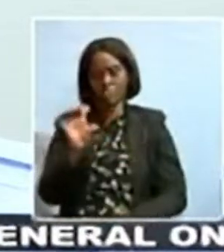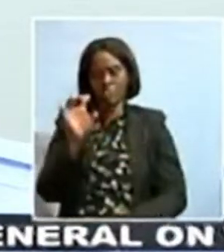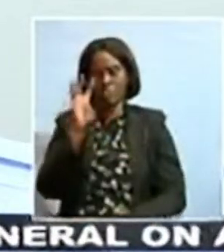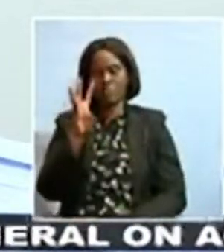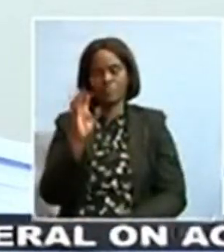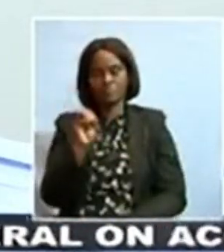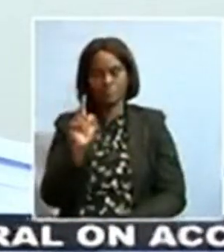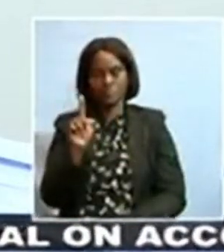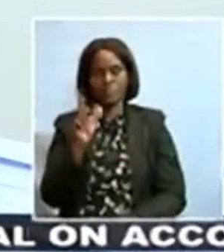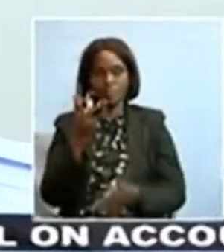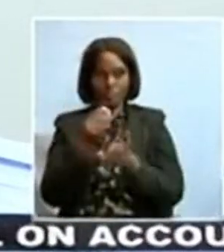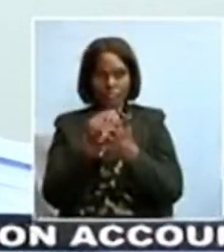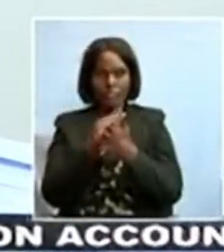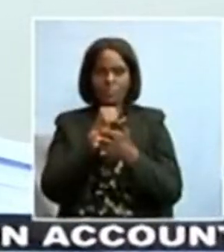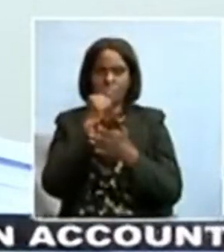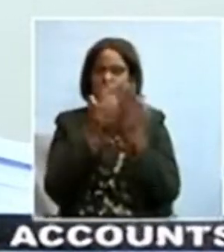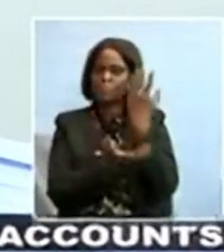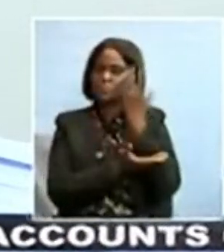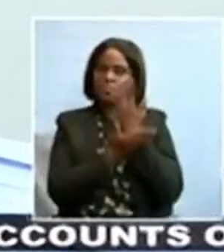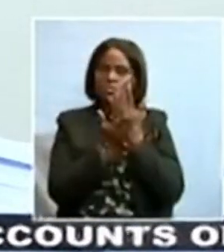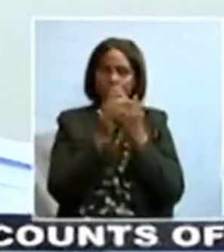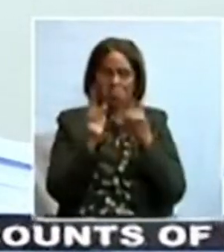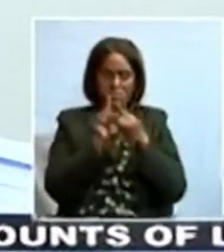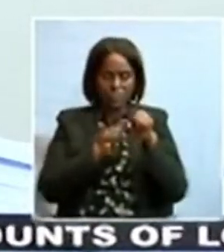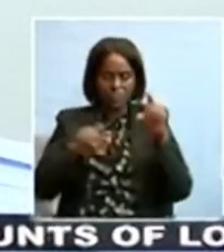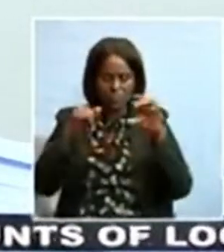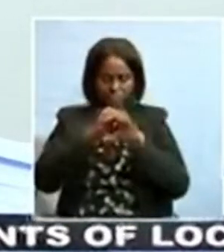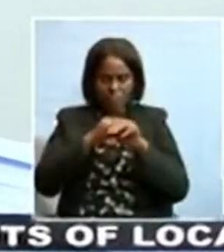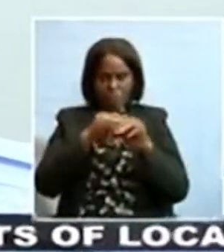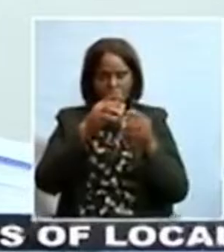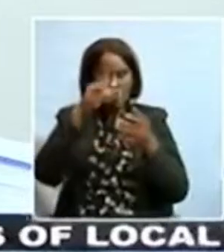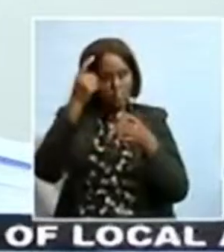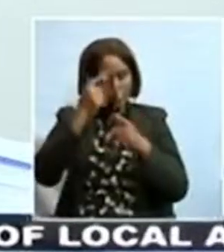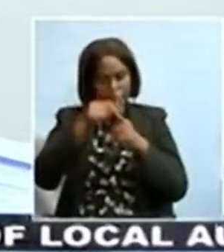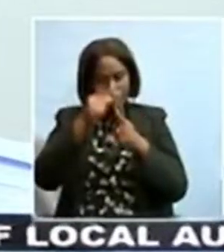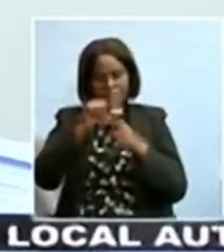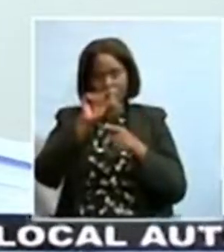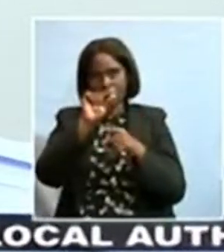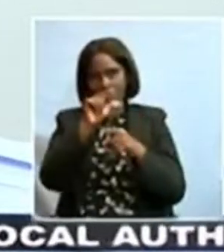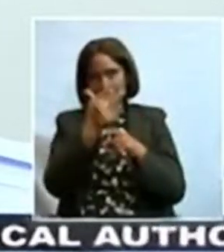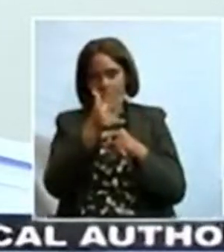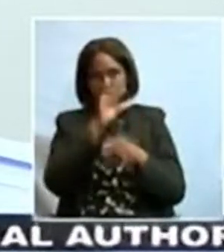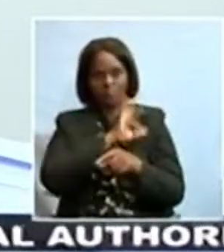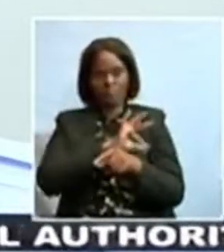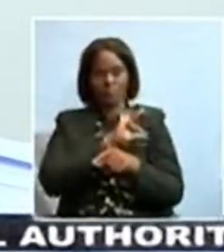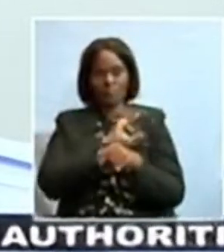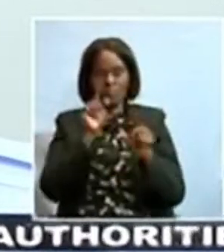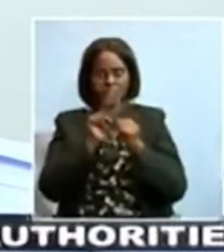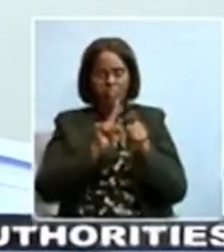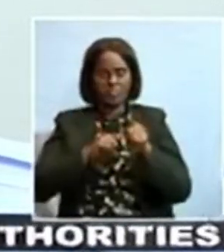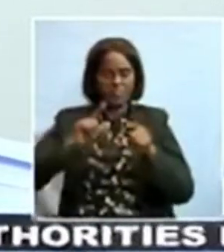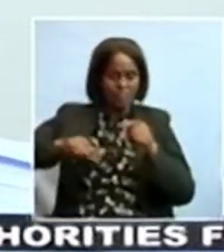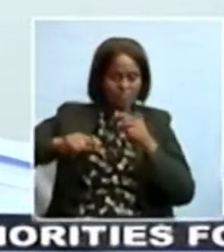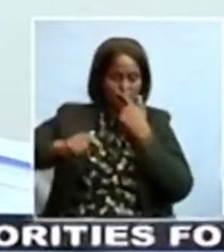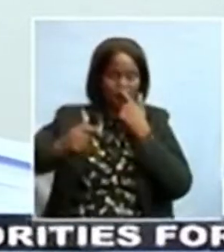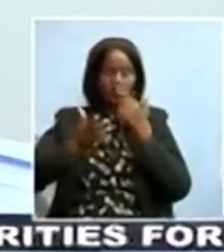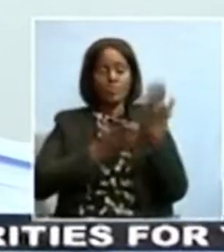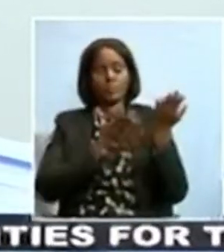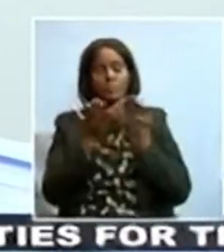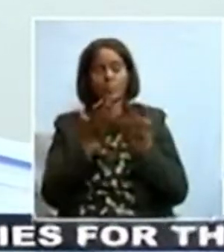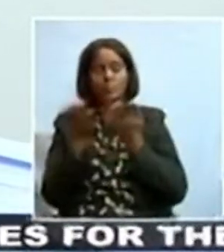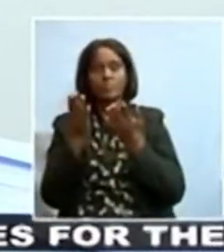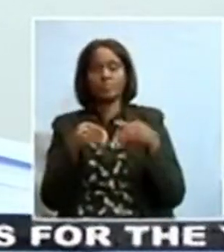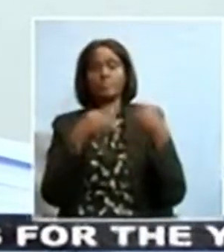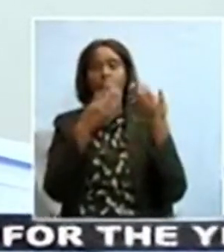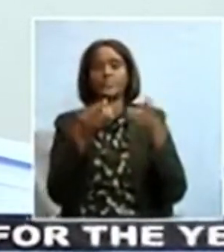943,840 in unspent funds, including unpaid December 2023 salaries, delaying service